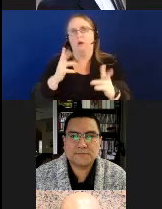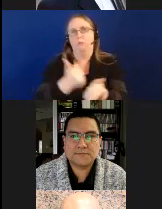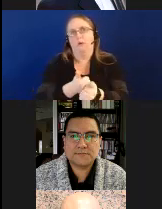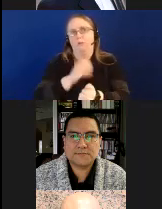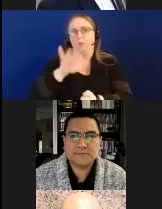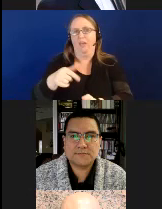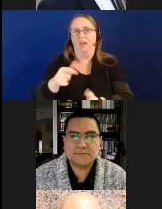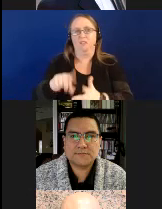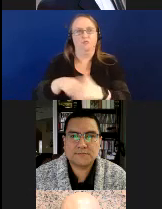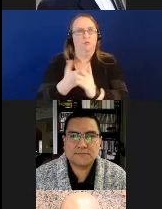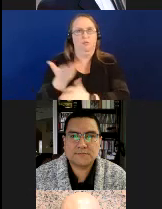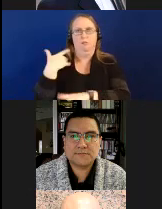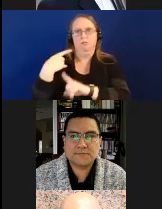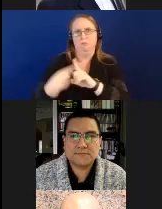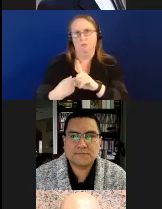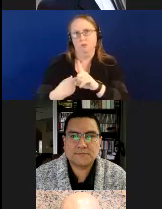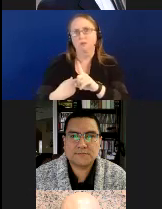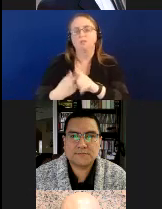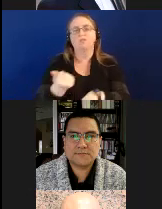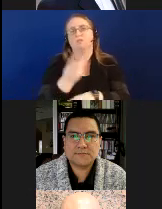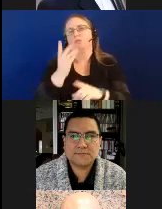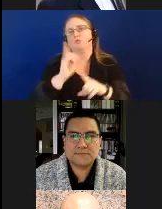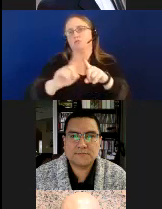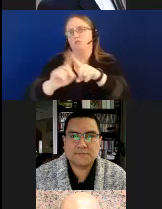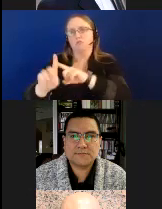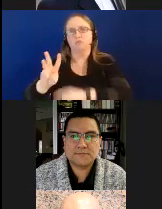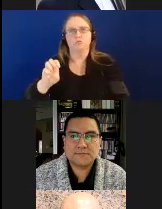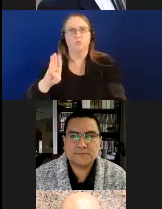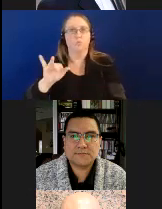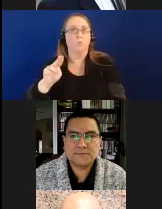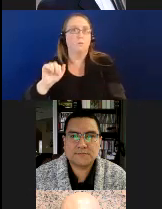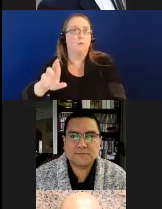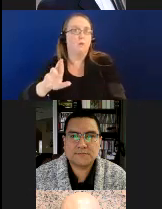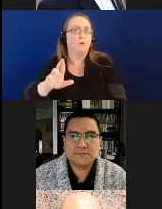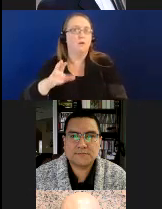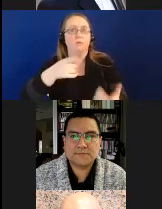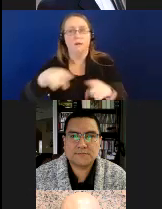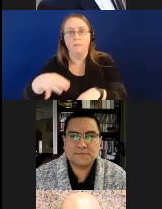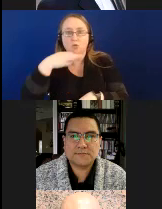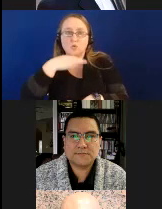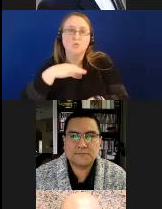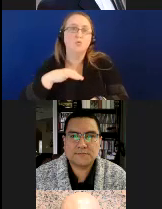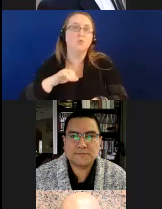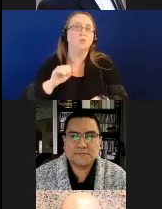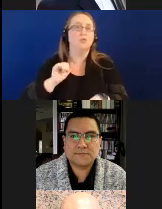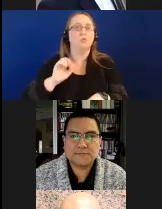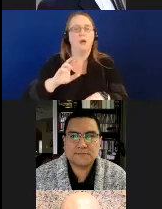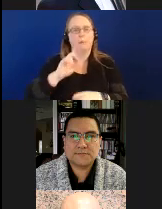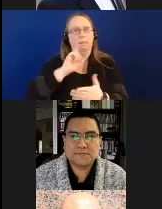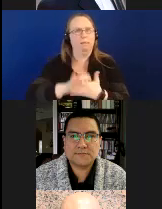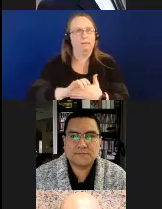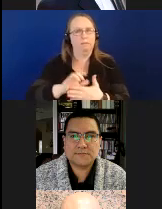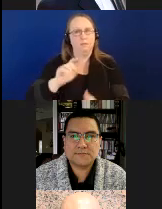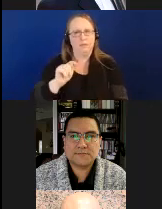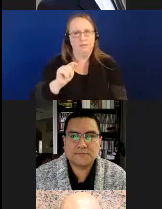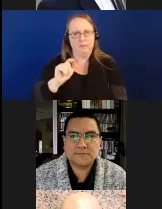last month. There are a couple of different webinars that are either happening soon, or I believe there was a TAA that actually